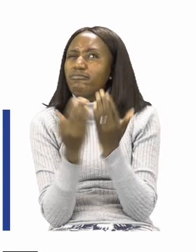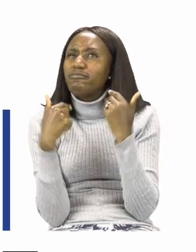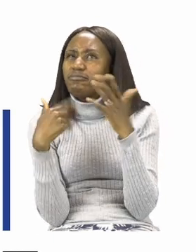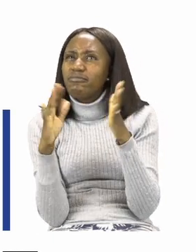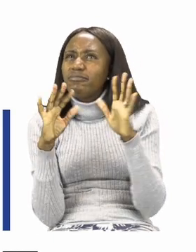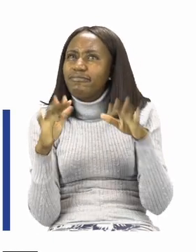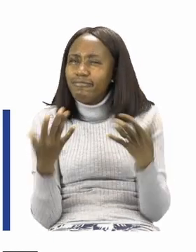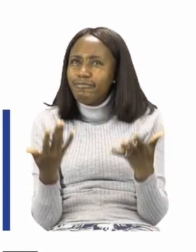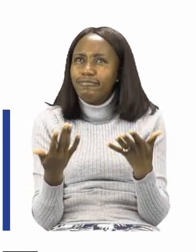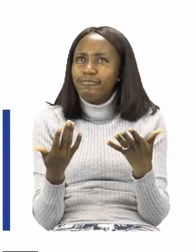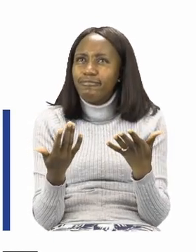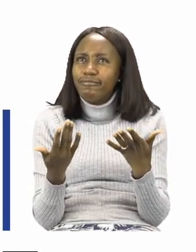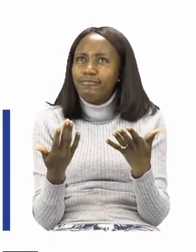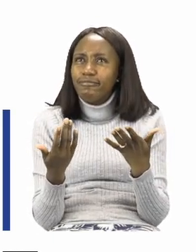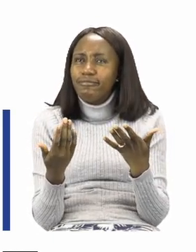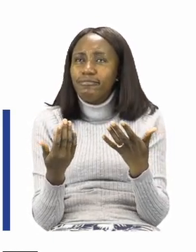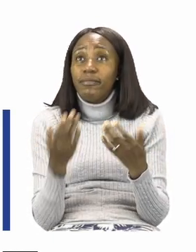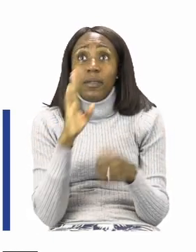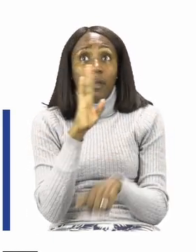is Bible.